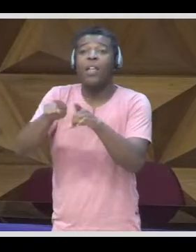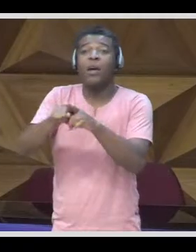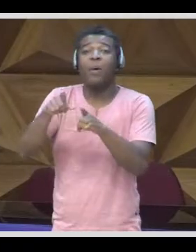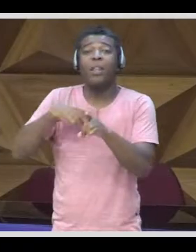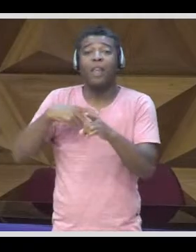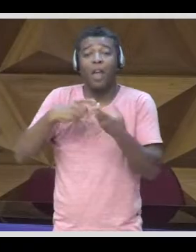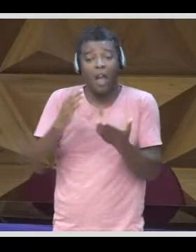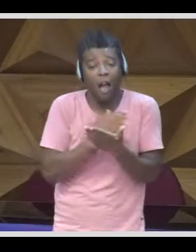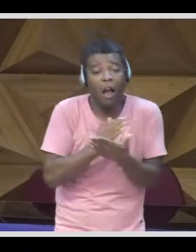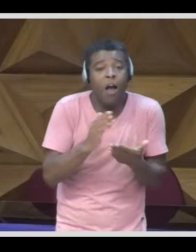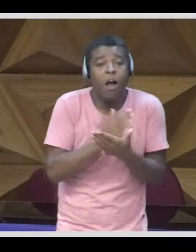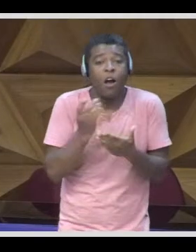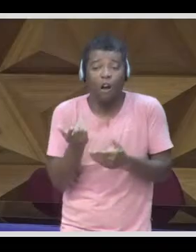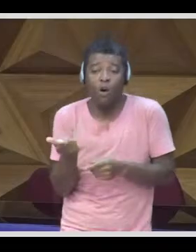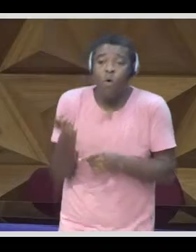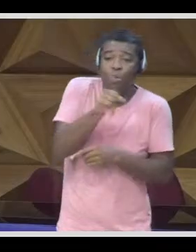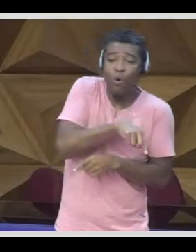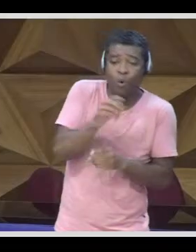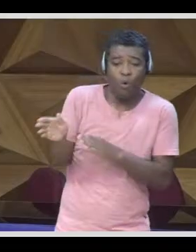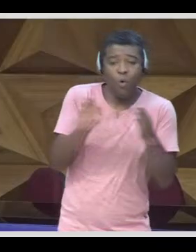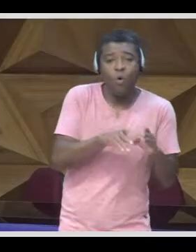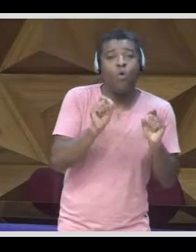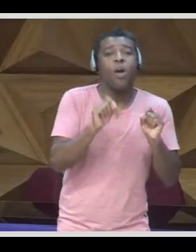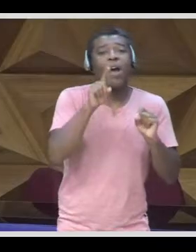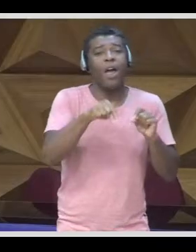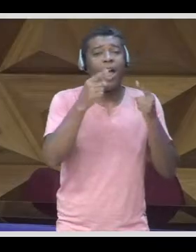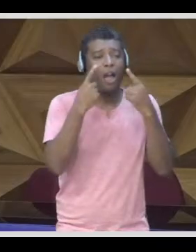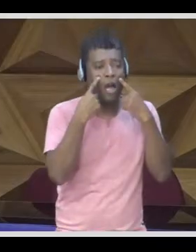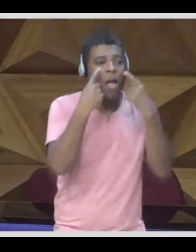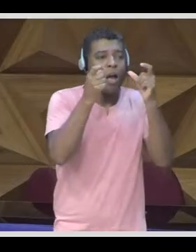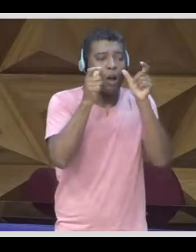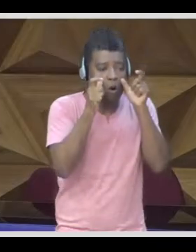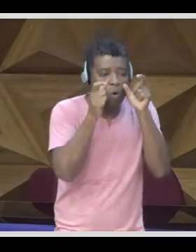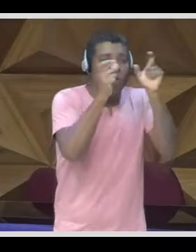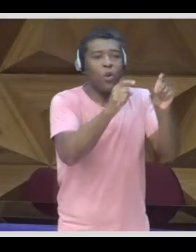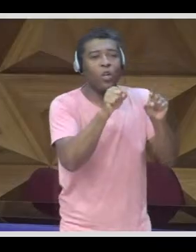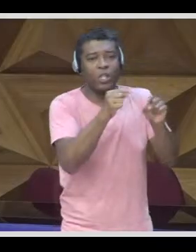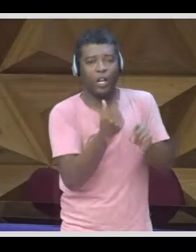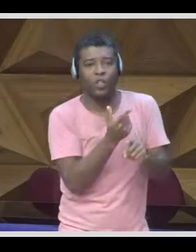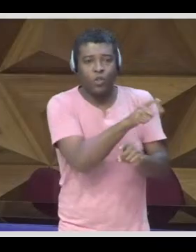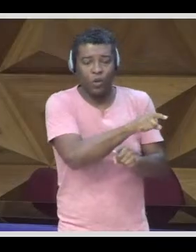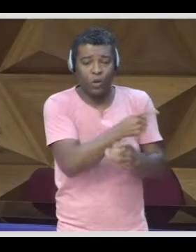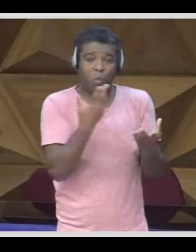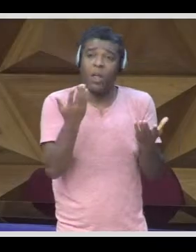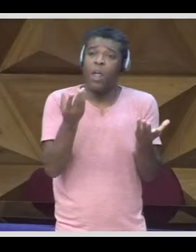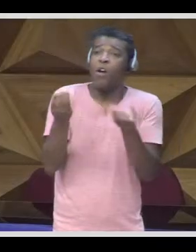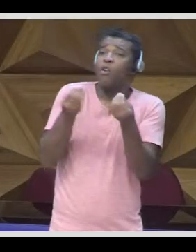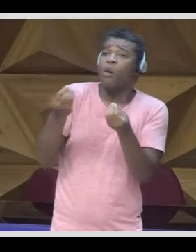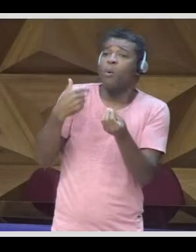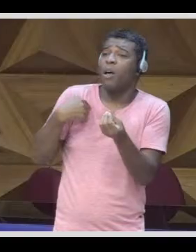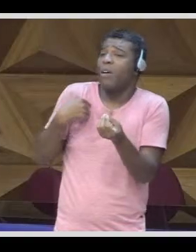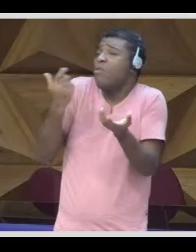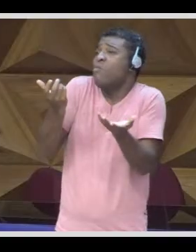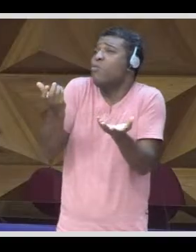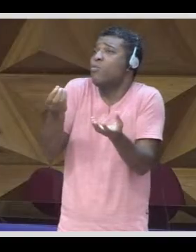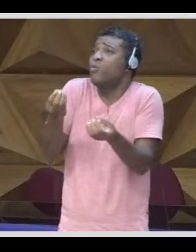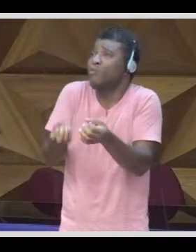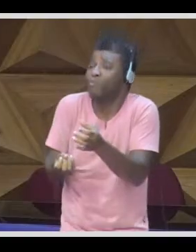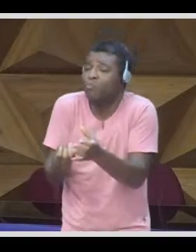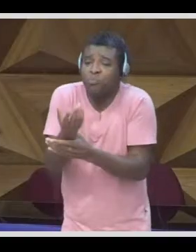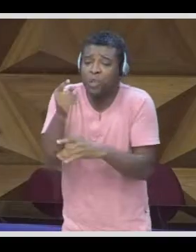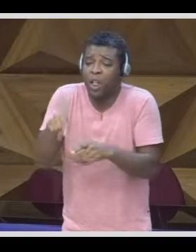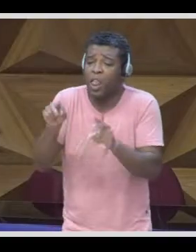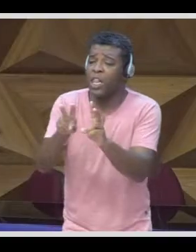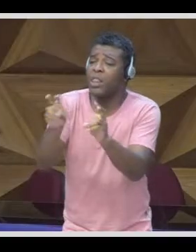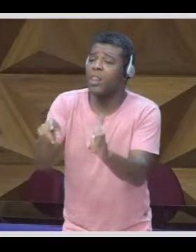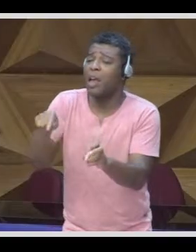did I hit this topic? This is not something that I used to work on. I hit this topic because I was doing recommendation systems. I